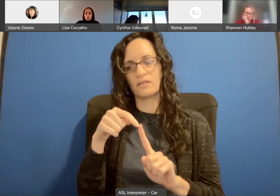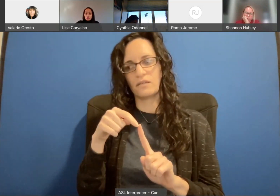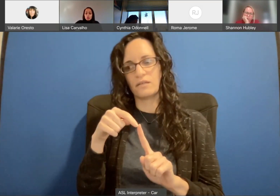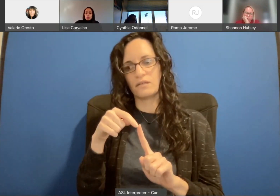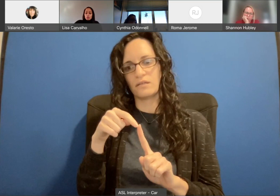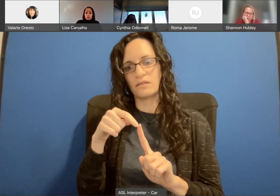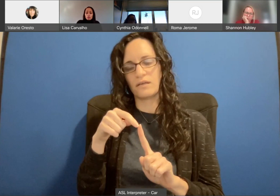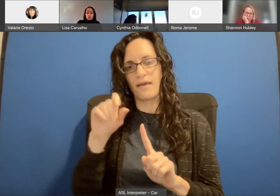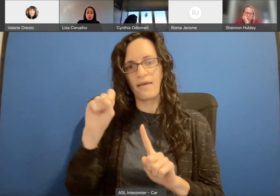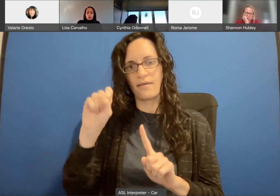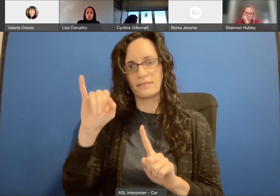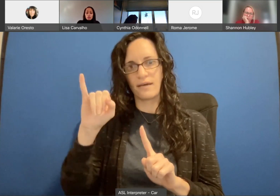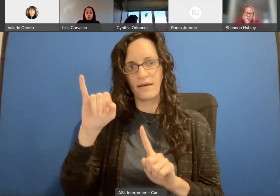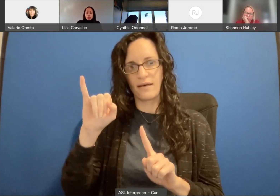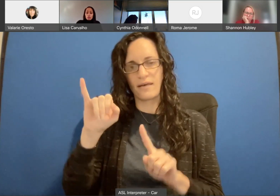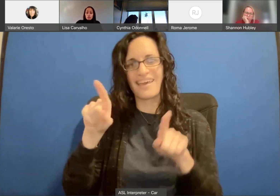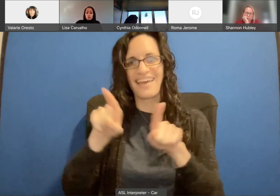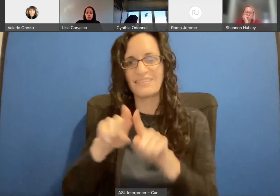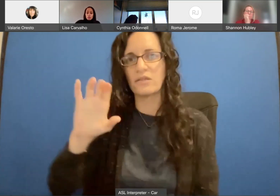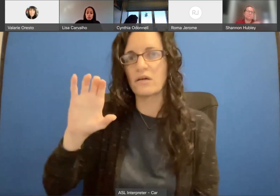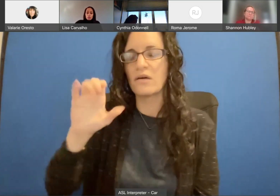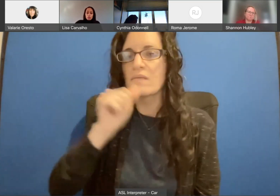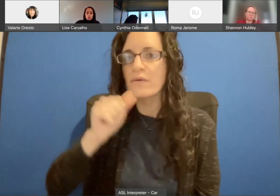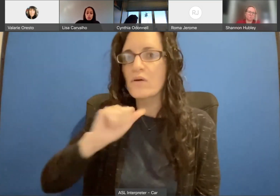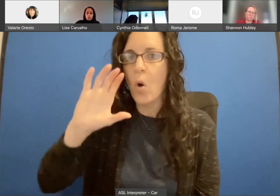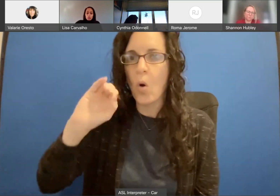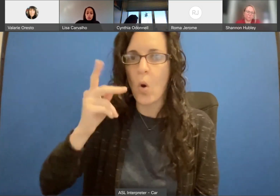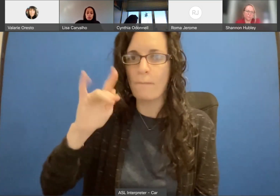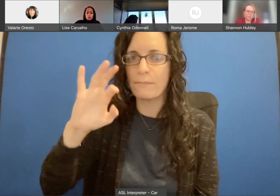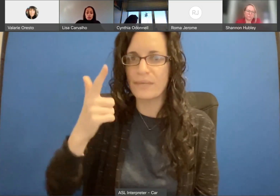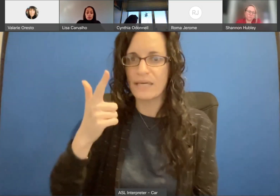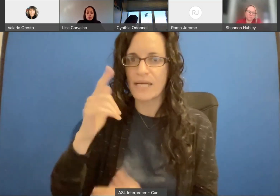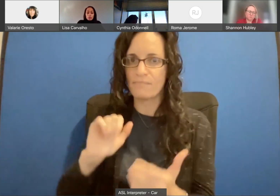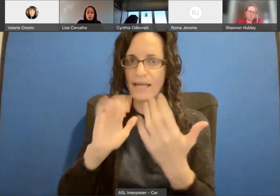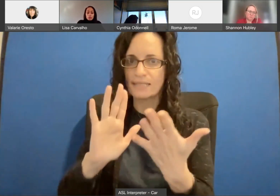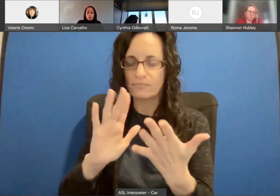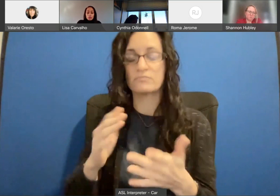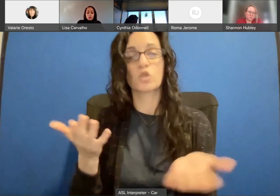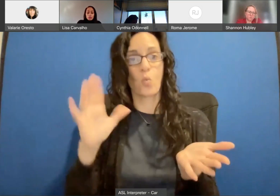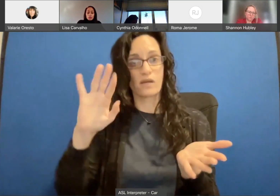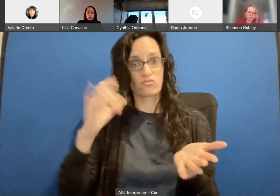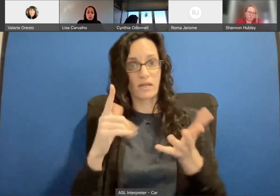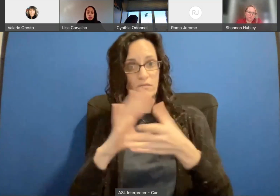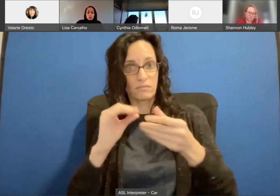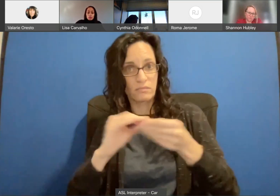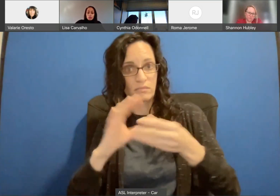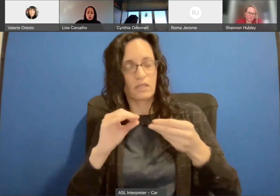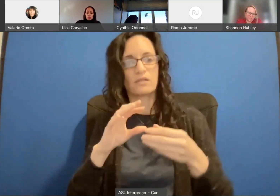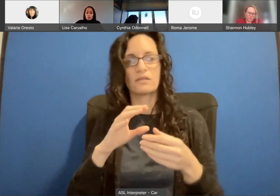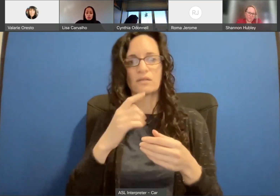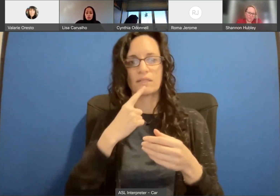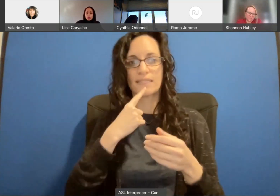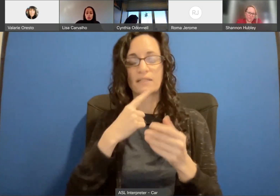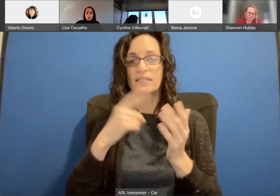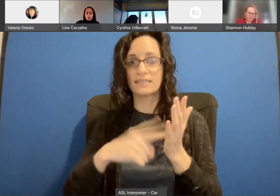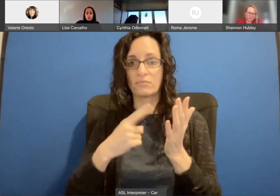suicidal ideation as a coping mechanism. So what Craig talks about there is there were days in which what got